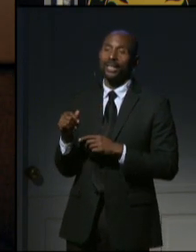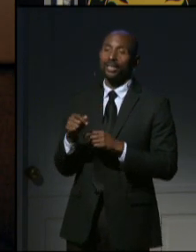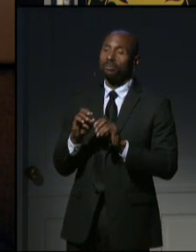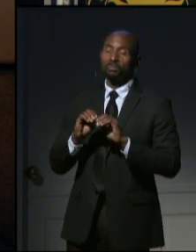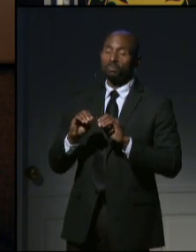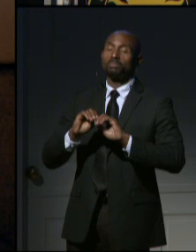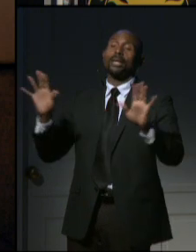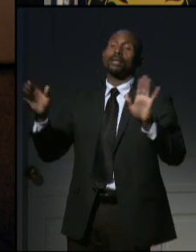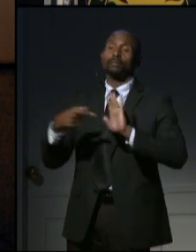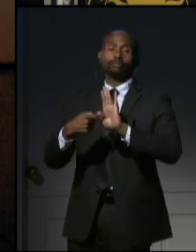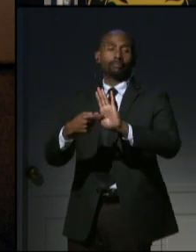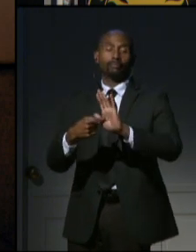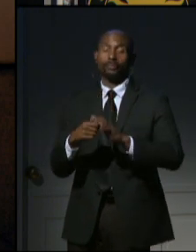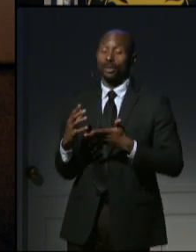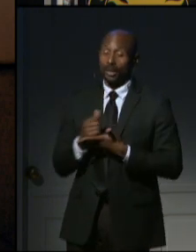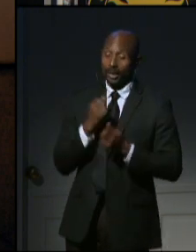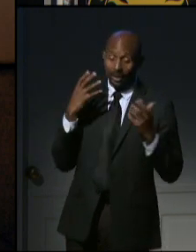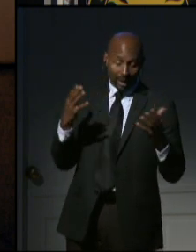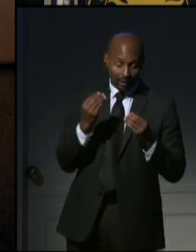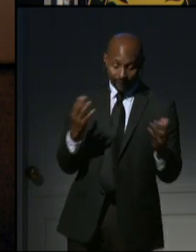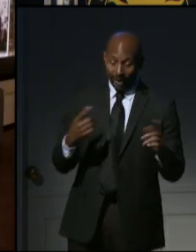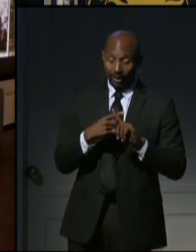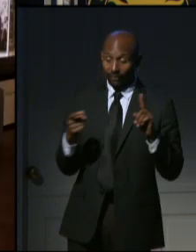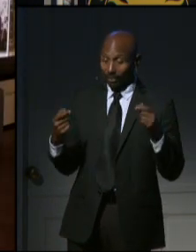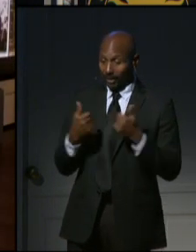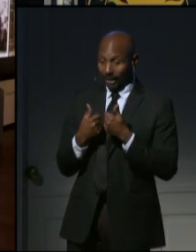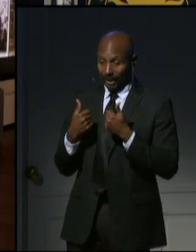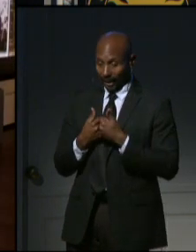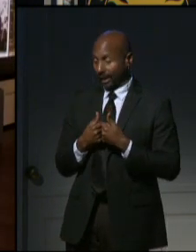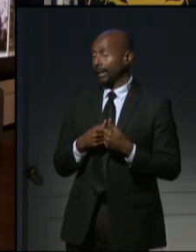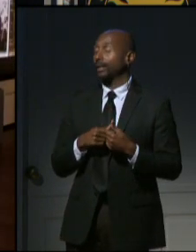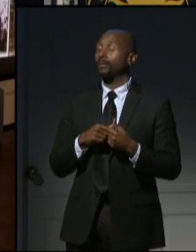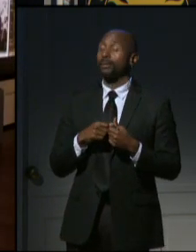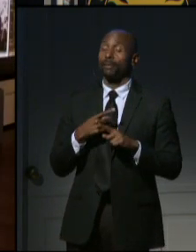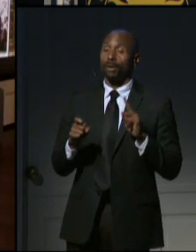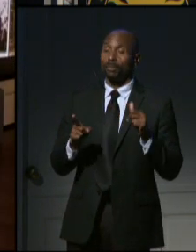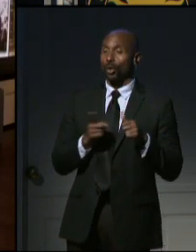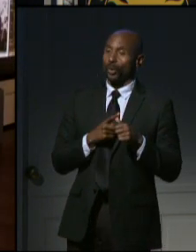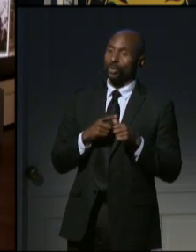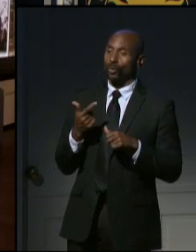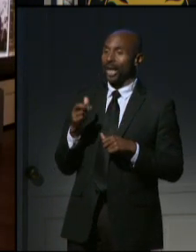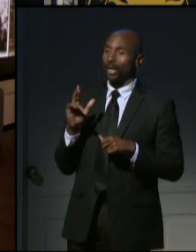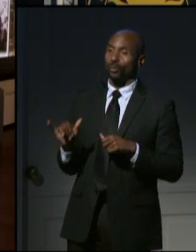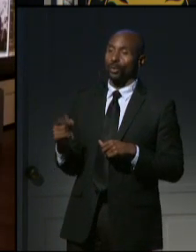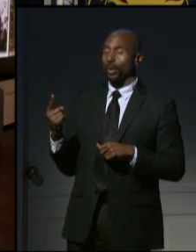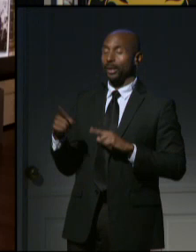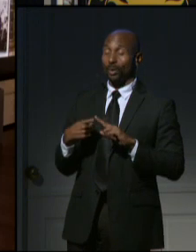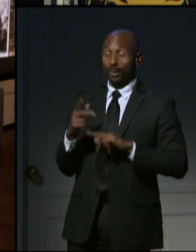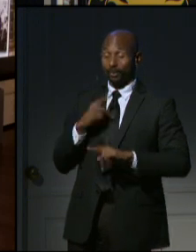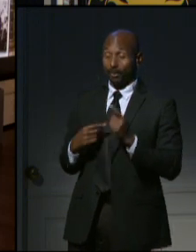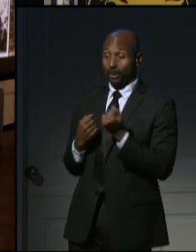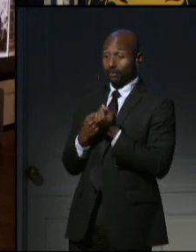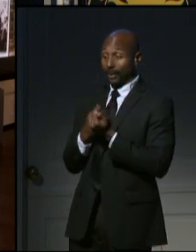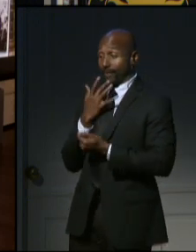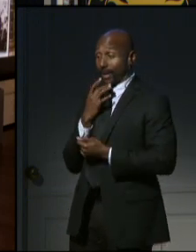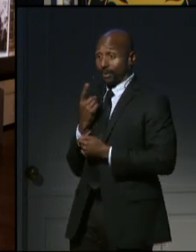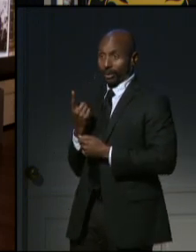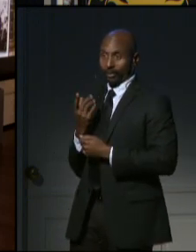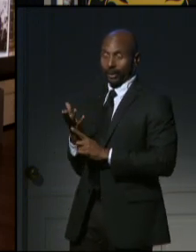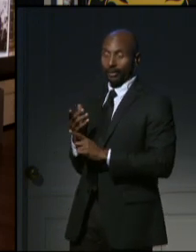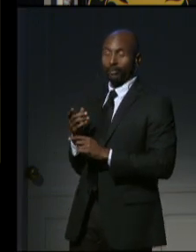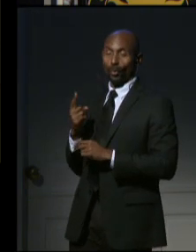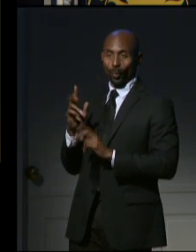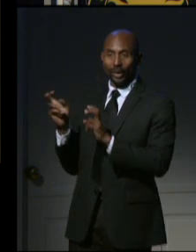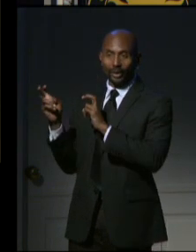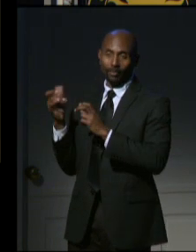We've collected lots of data on all the games. That's from the original Gallery 1. When people were favoriting things, one of the themes would come up. It would show top